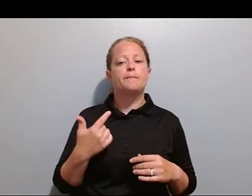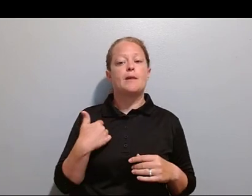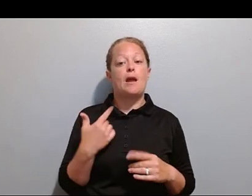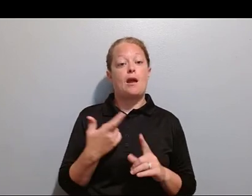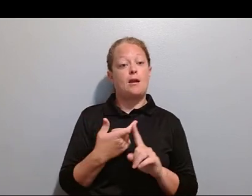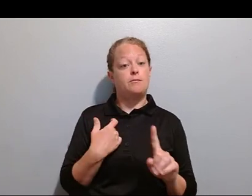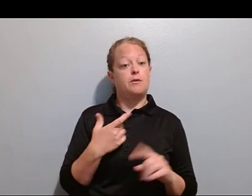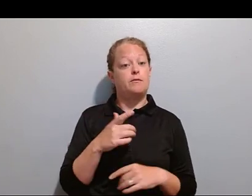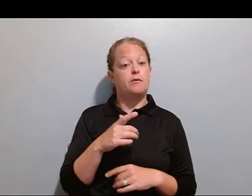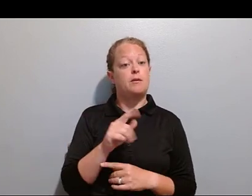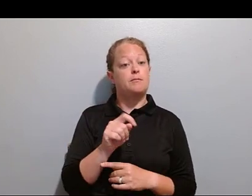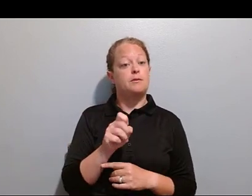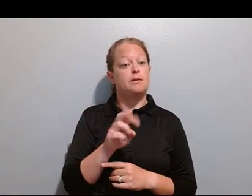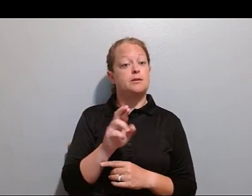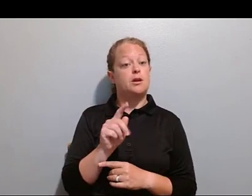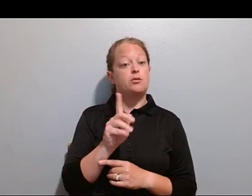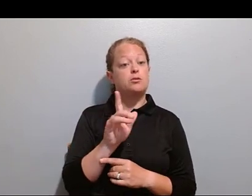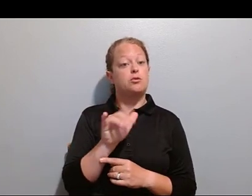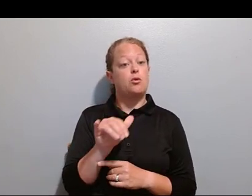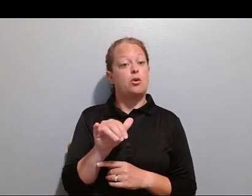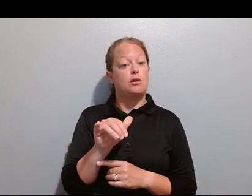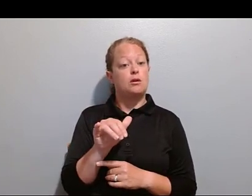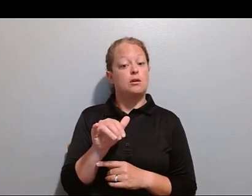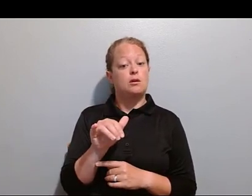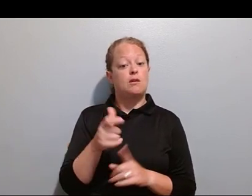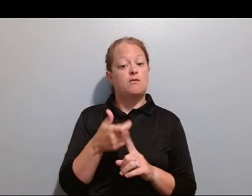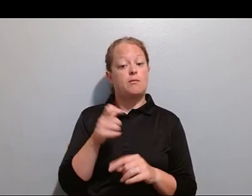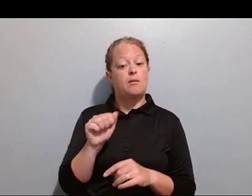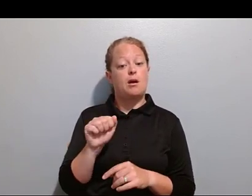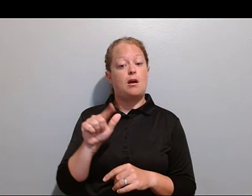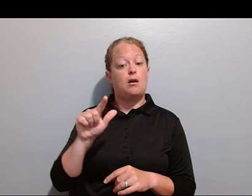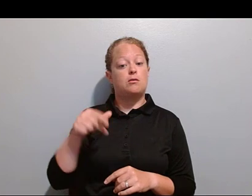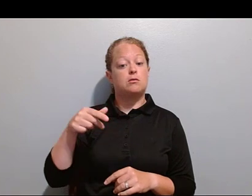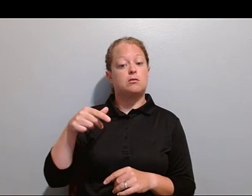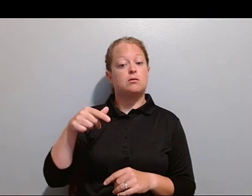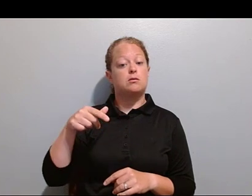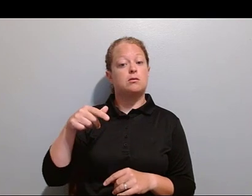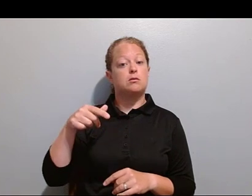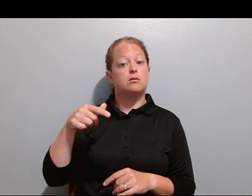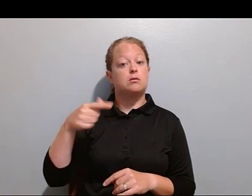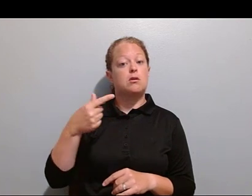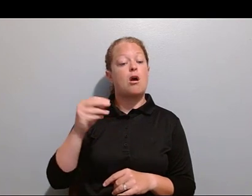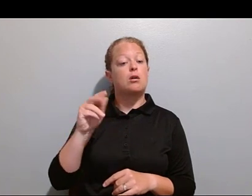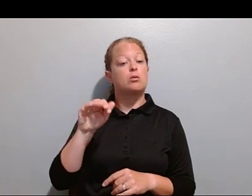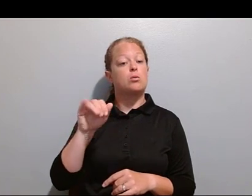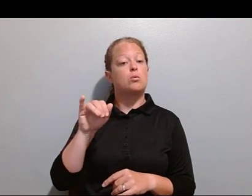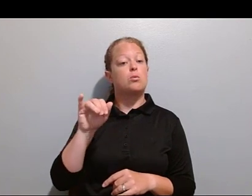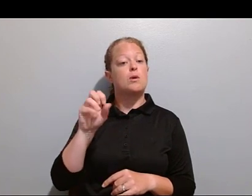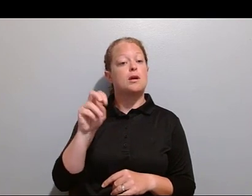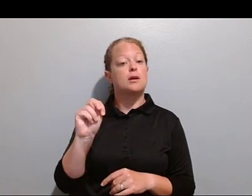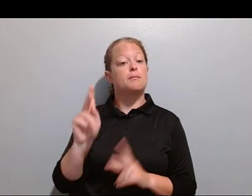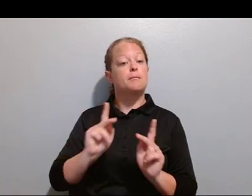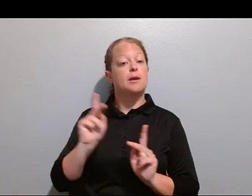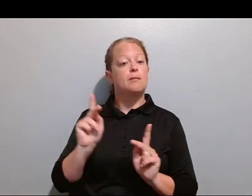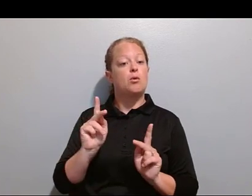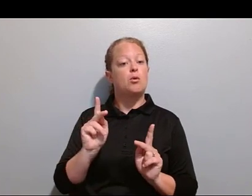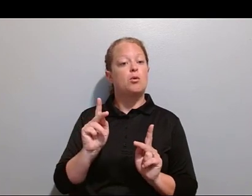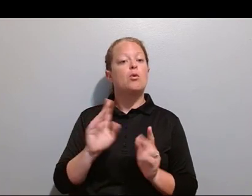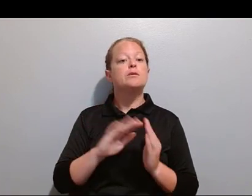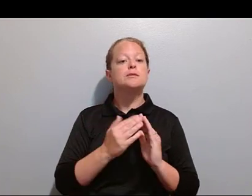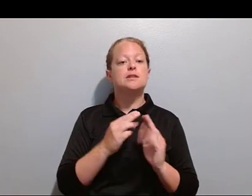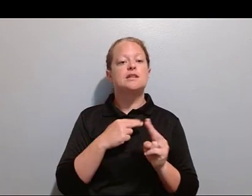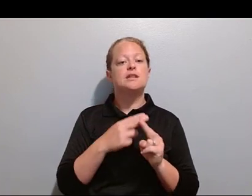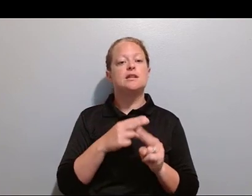unceded territory of the Algonquin people in this city, which is now known as Ottawa.